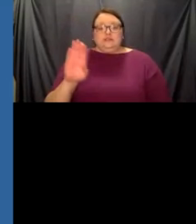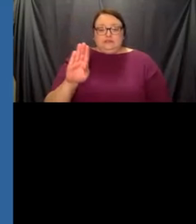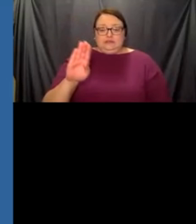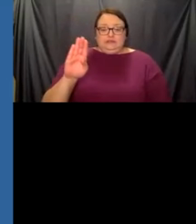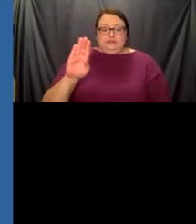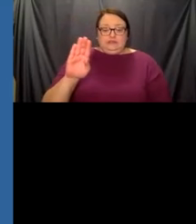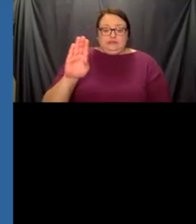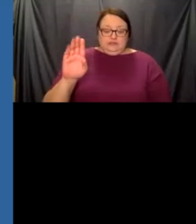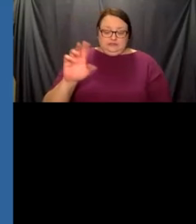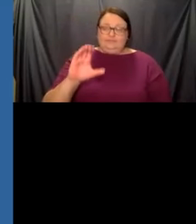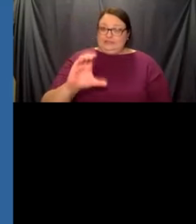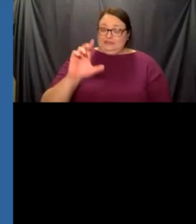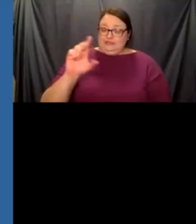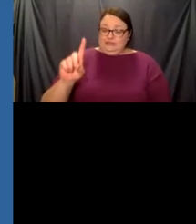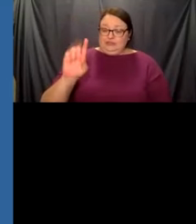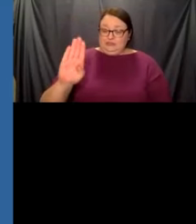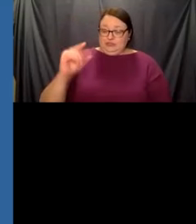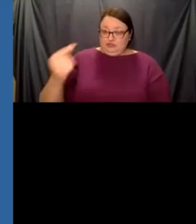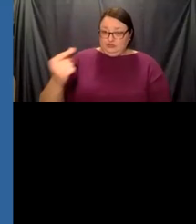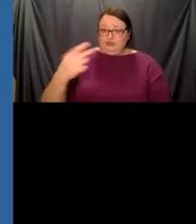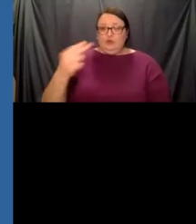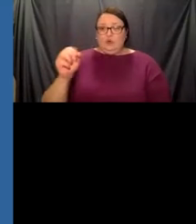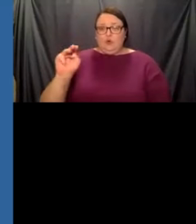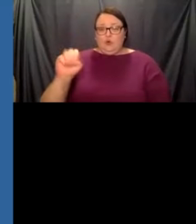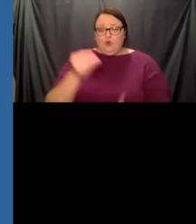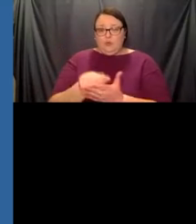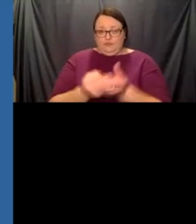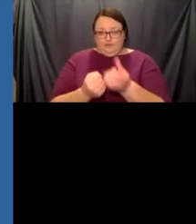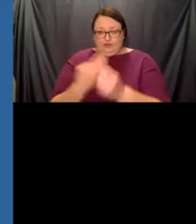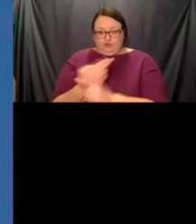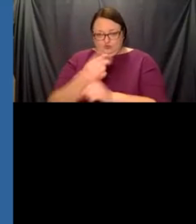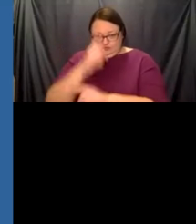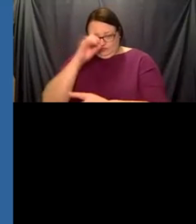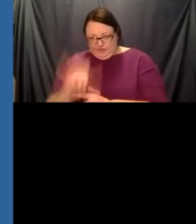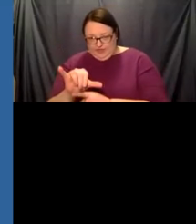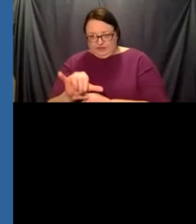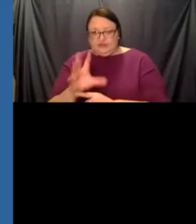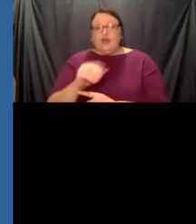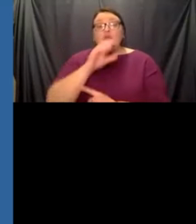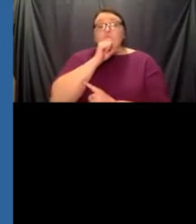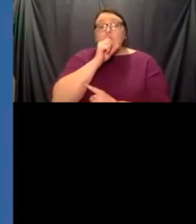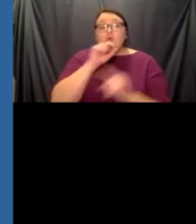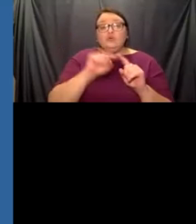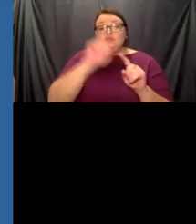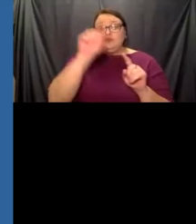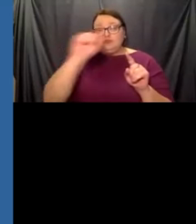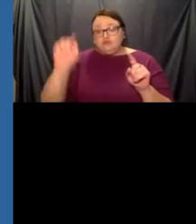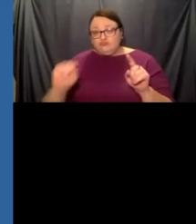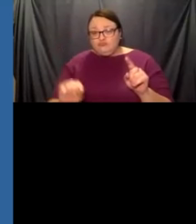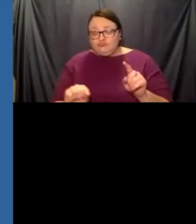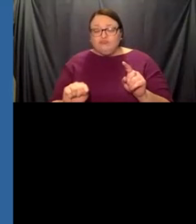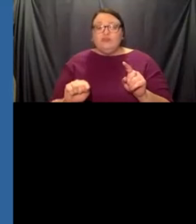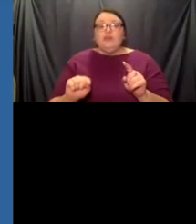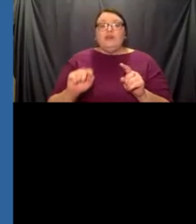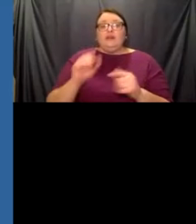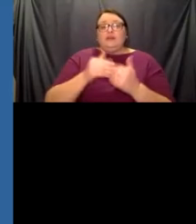de puntos. La mayor concentración de puntos se encuentra en una gran área verde que cubre la mayor parte del norte de